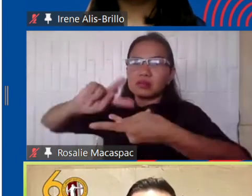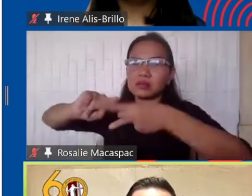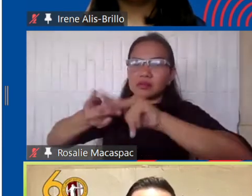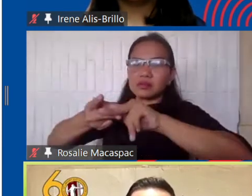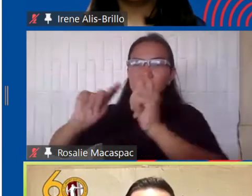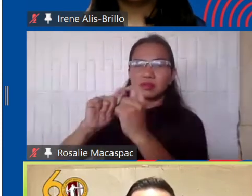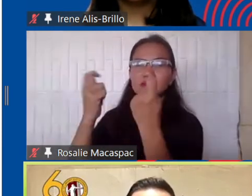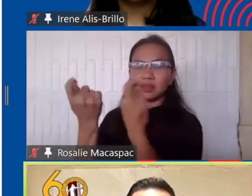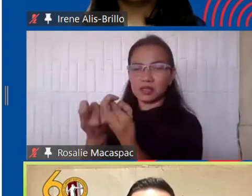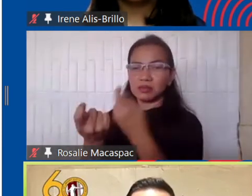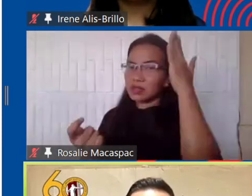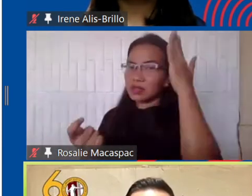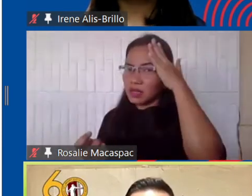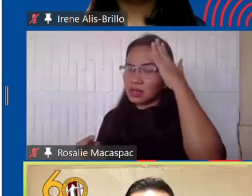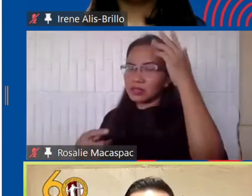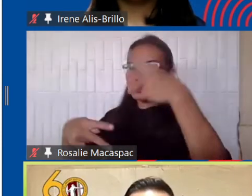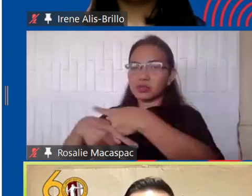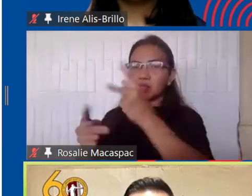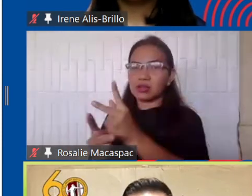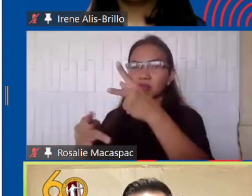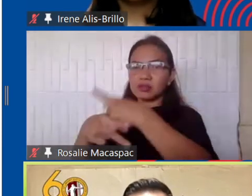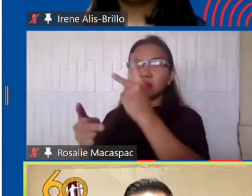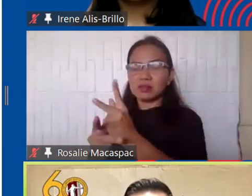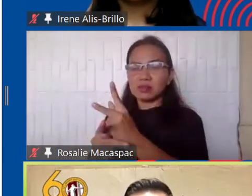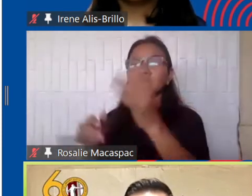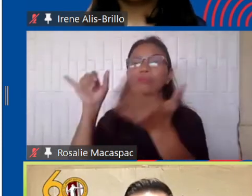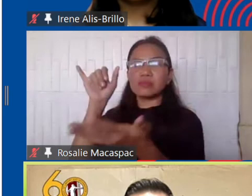knowledge production, and